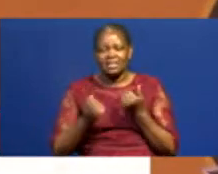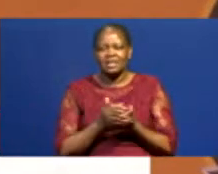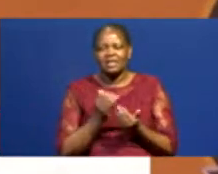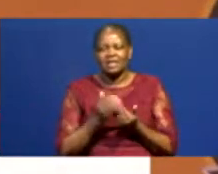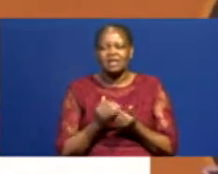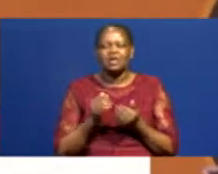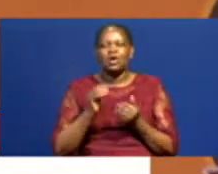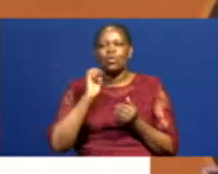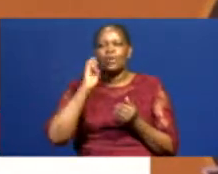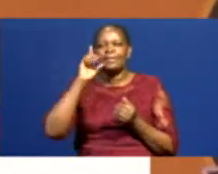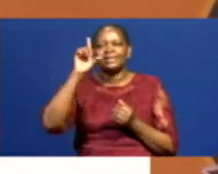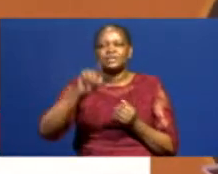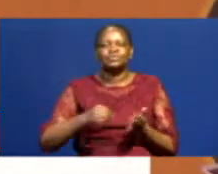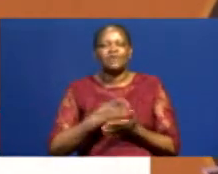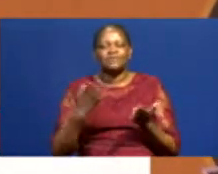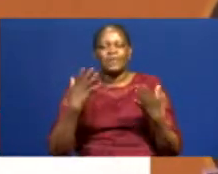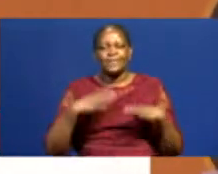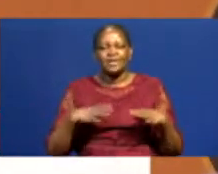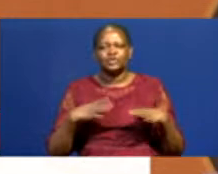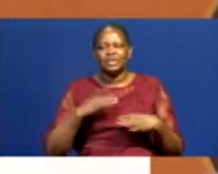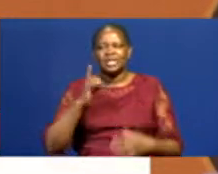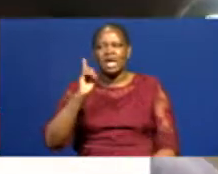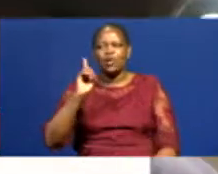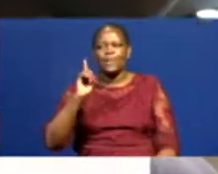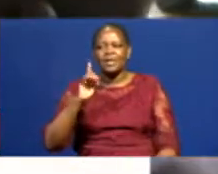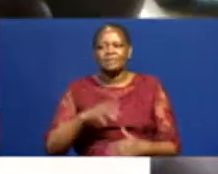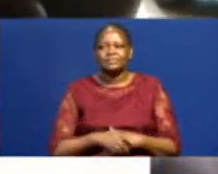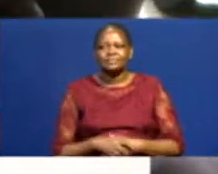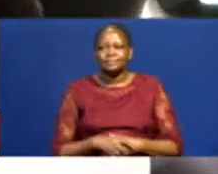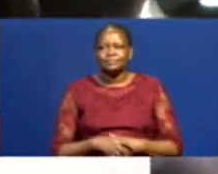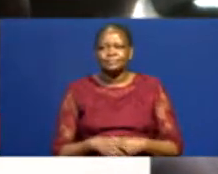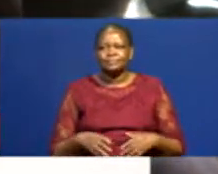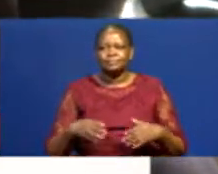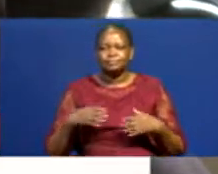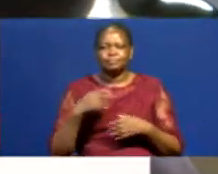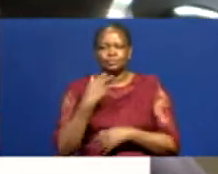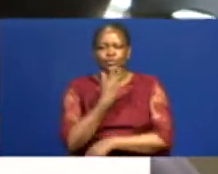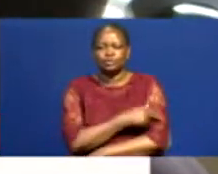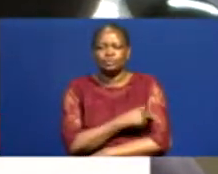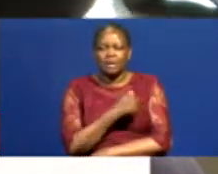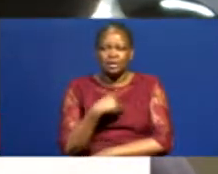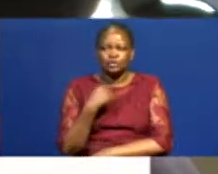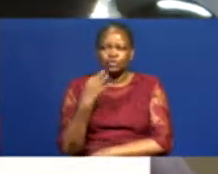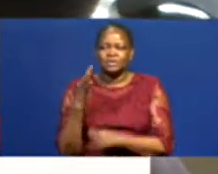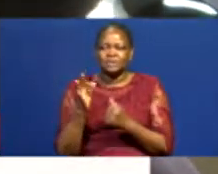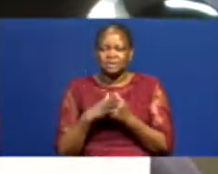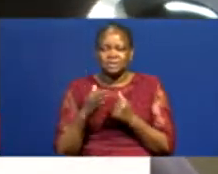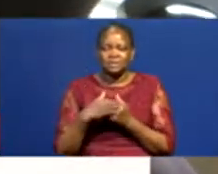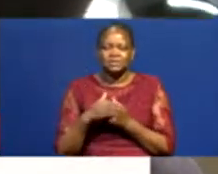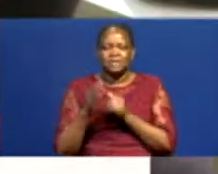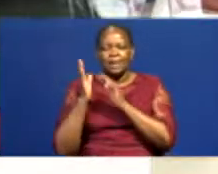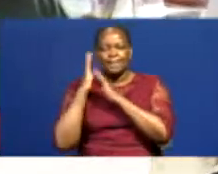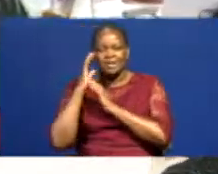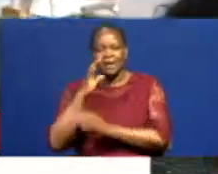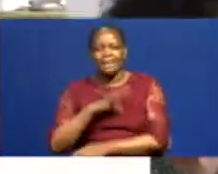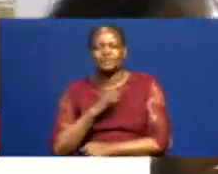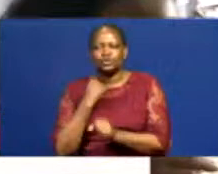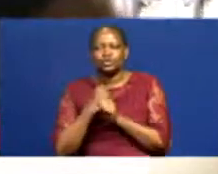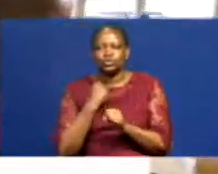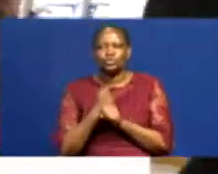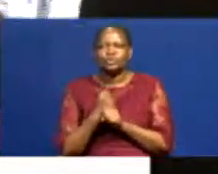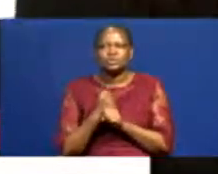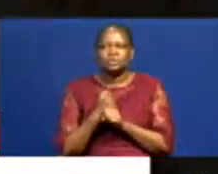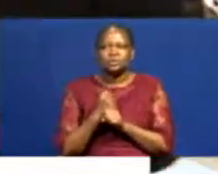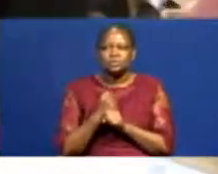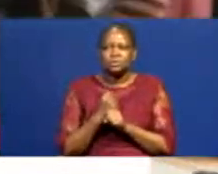be affordable to every person in Nairobi. The health facility has 28 bed capacity, 2 operating